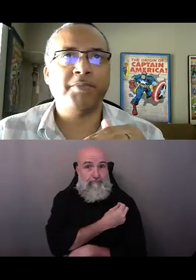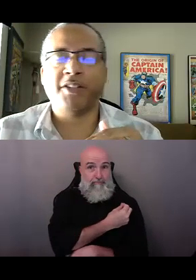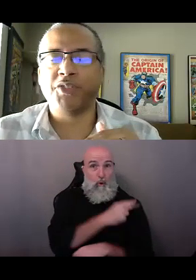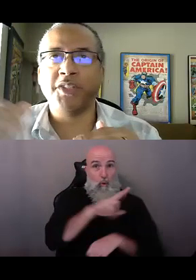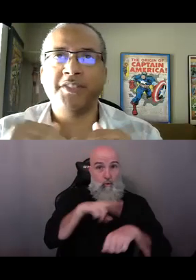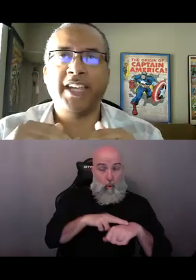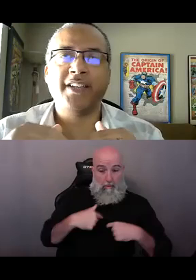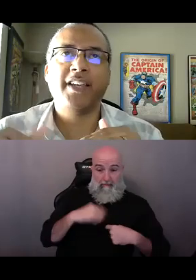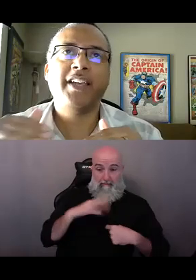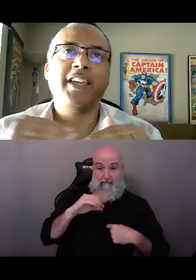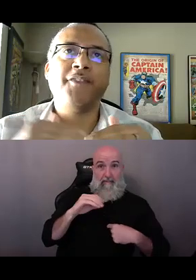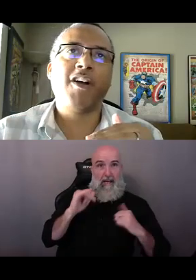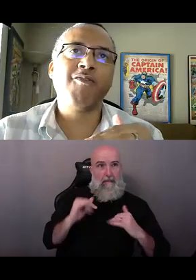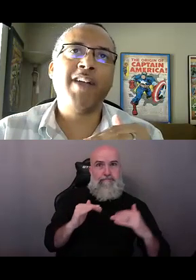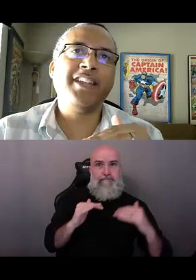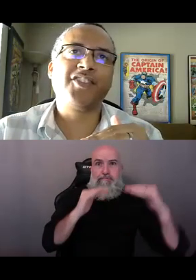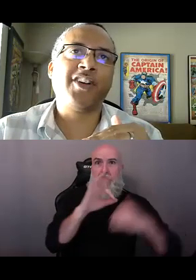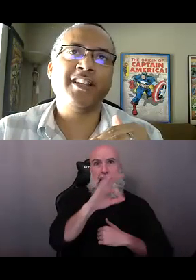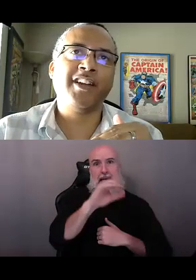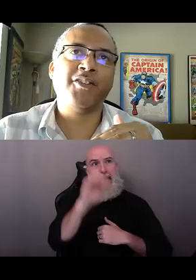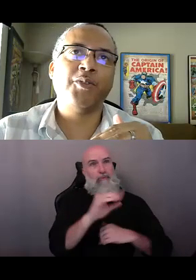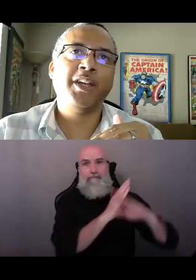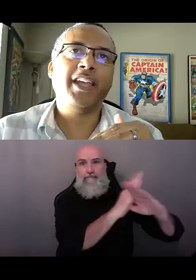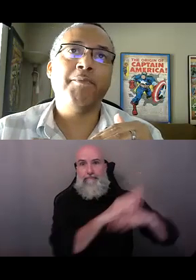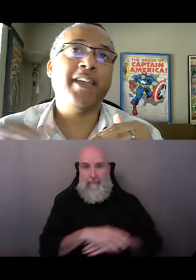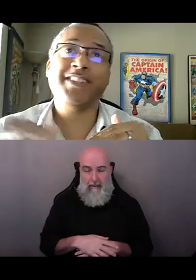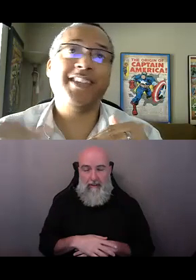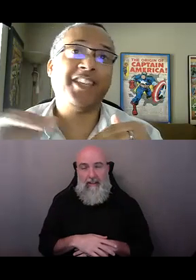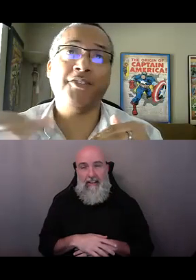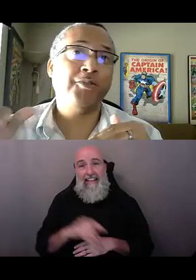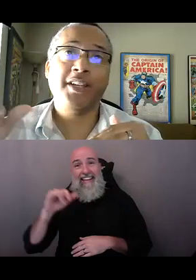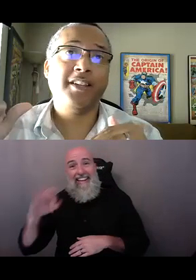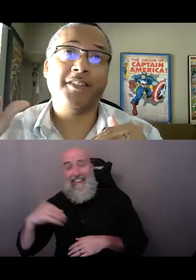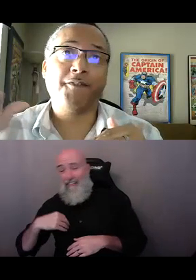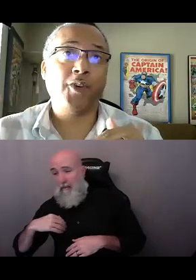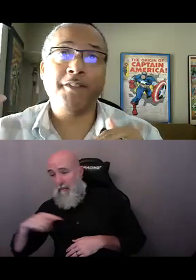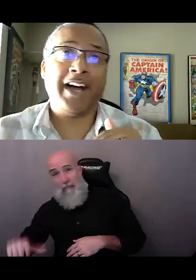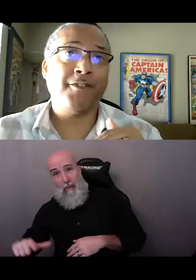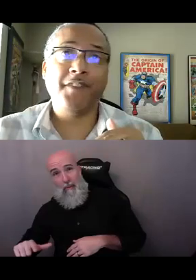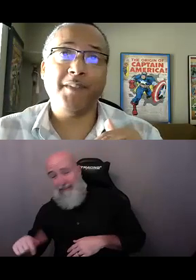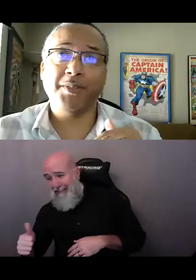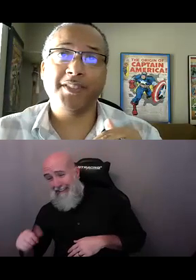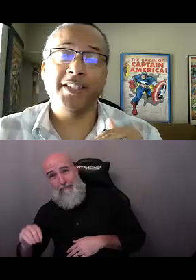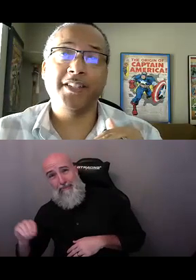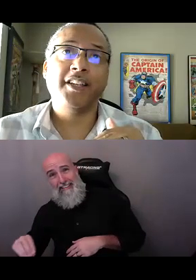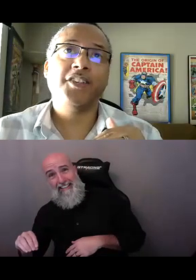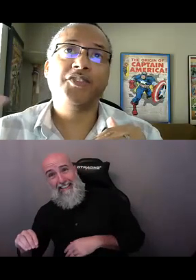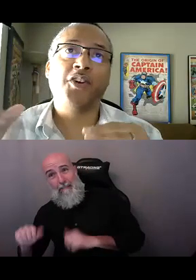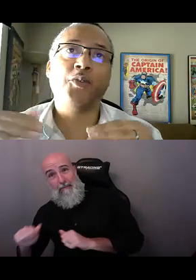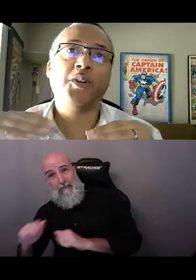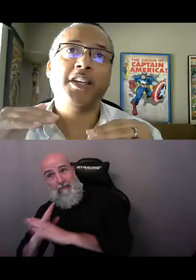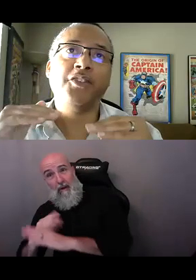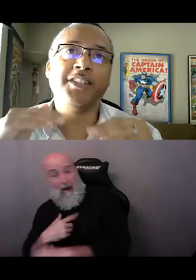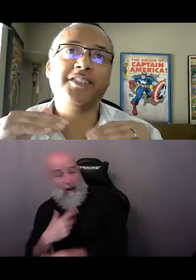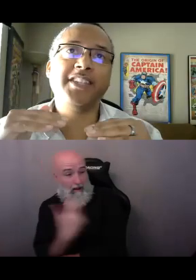95%, depending on which one you take, if you're already starting low, it may only take you to 45 or 50%.